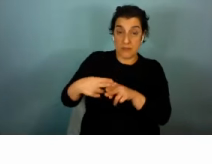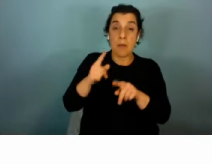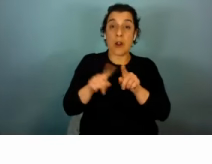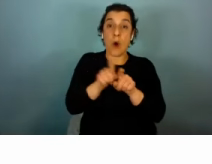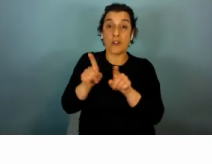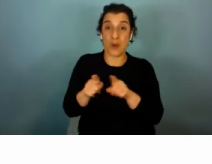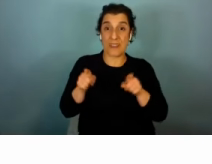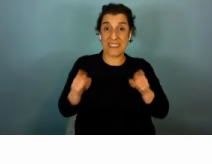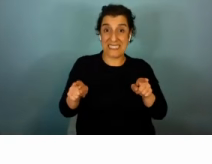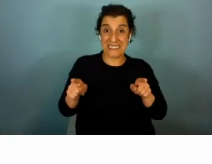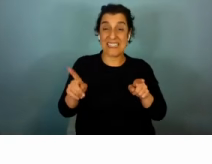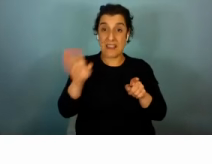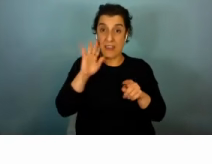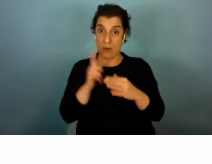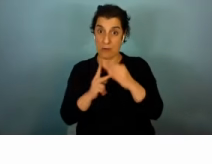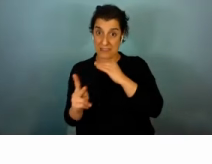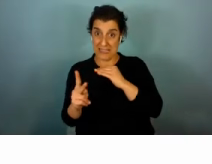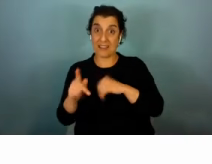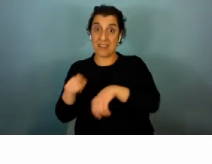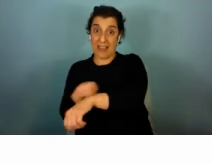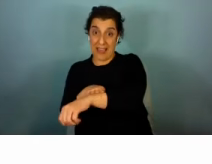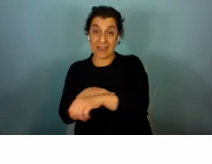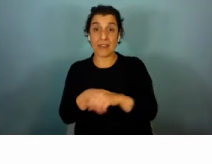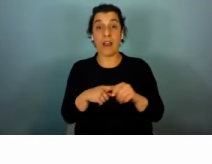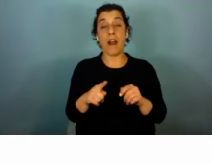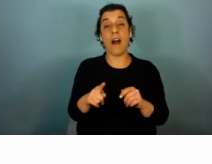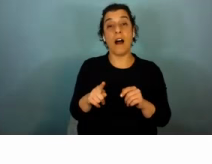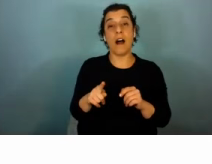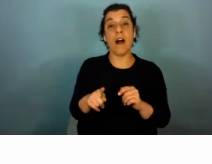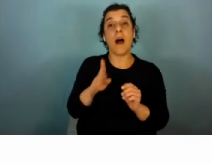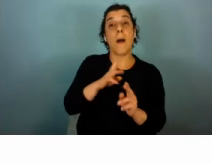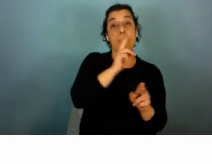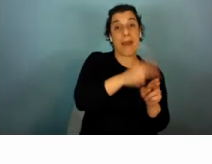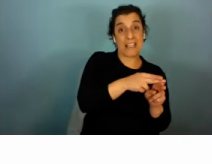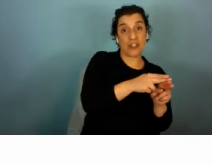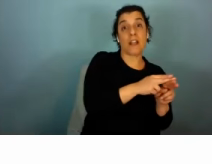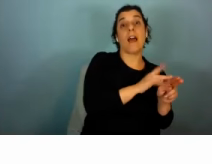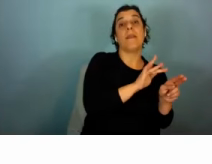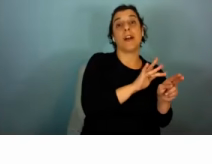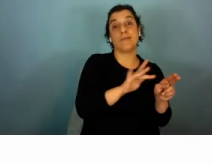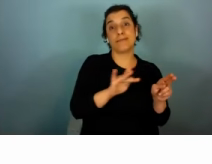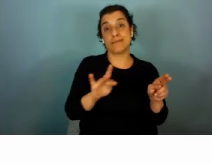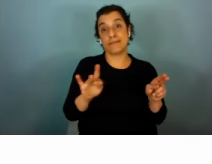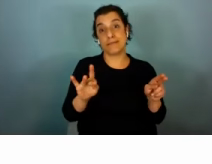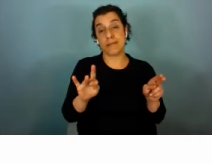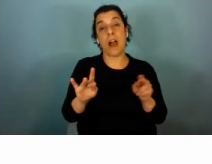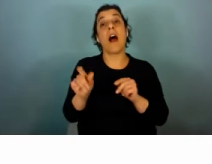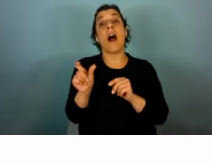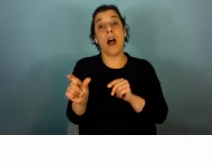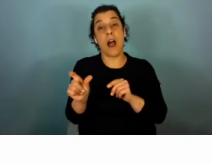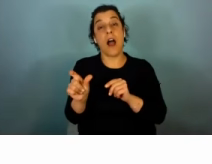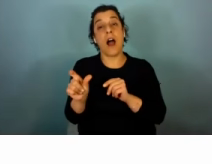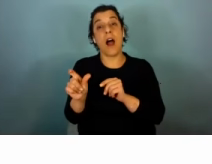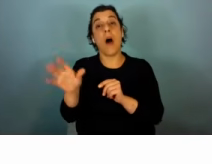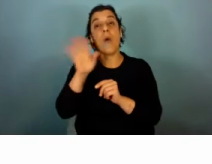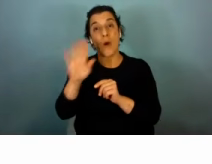length, predicting that if words are farther from their previous mention, they will show less reduction and be longer than those that are